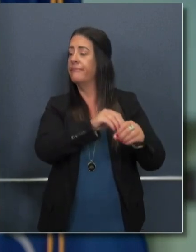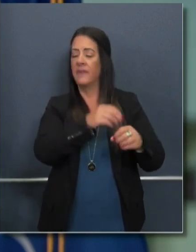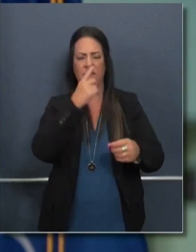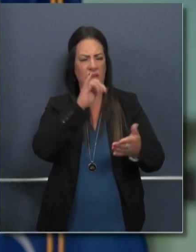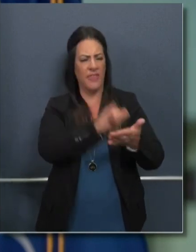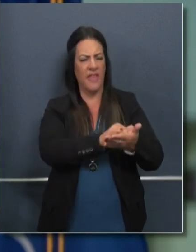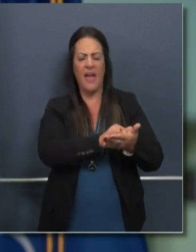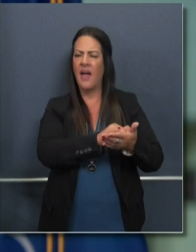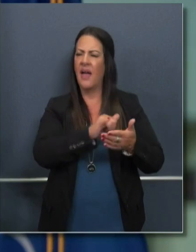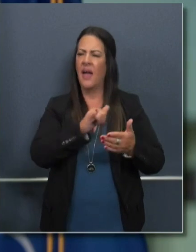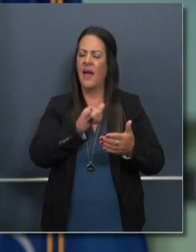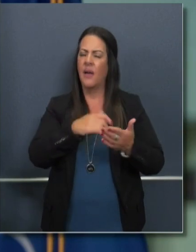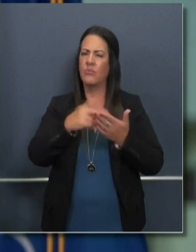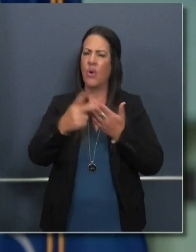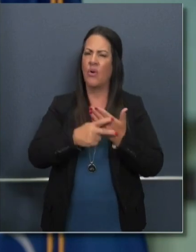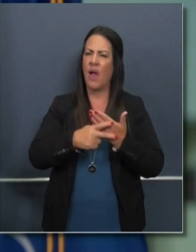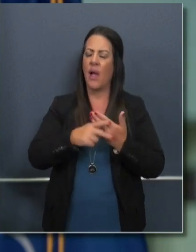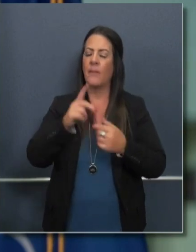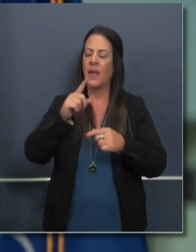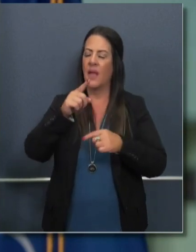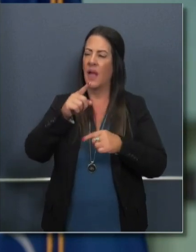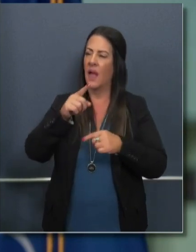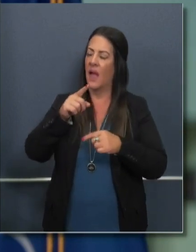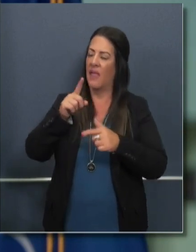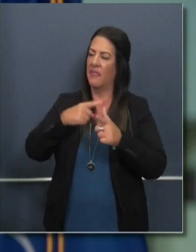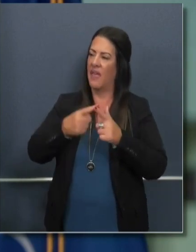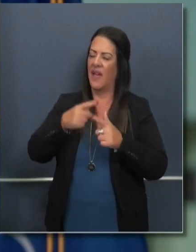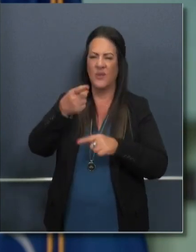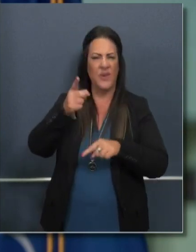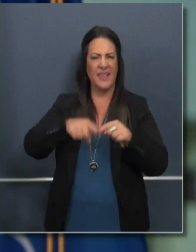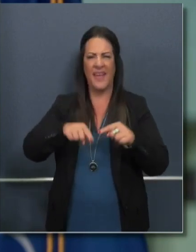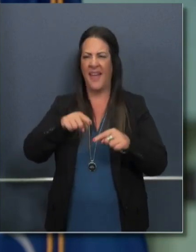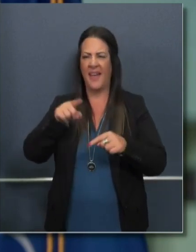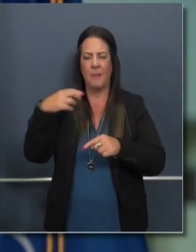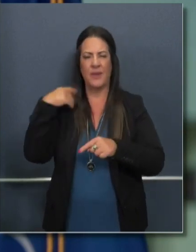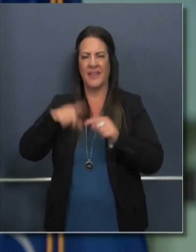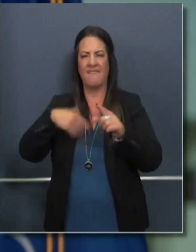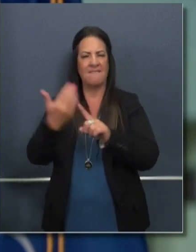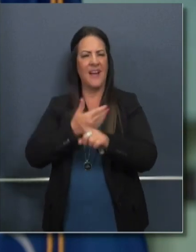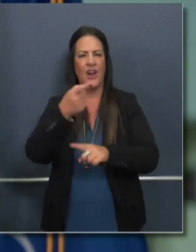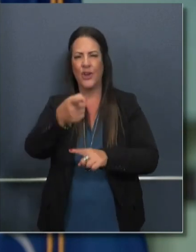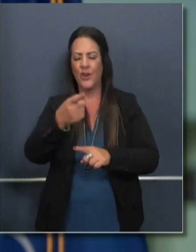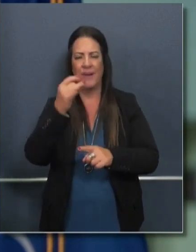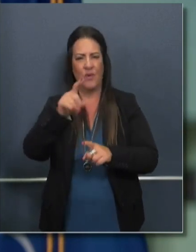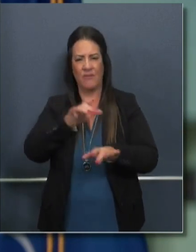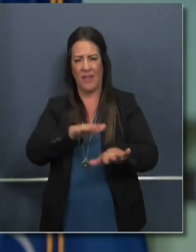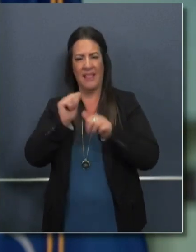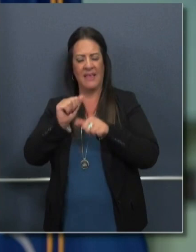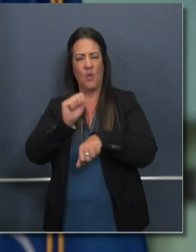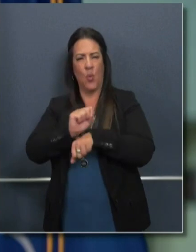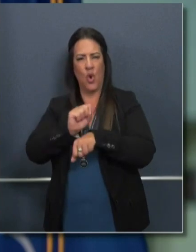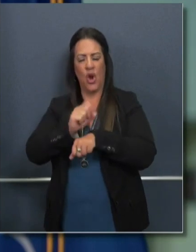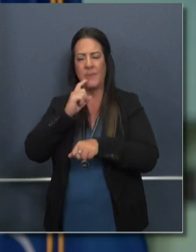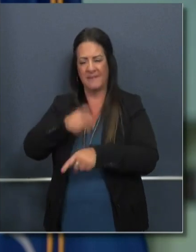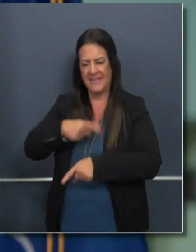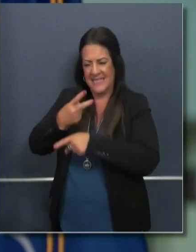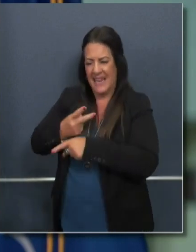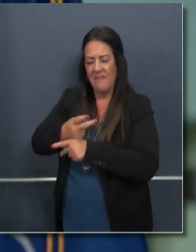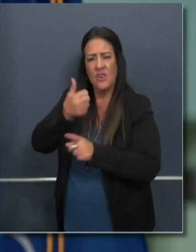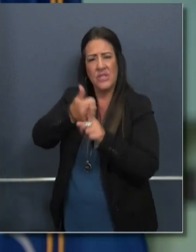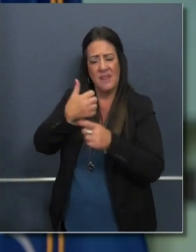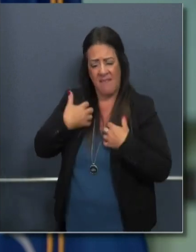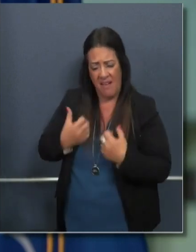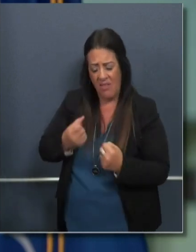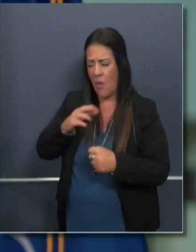take advantage of the right to draw down that support if your health